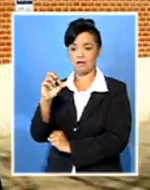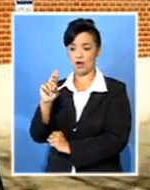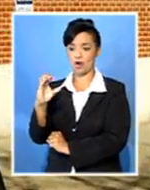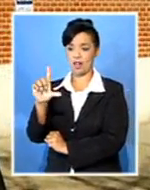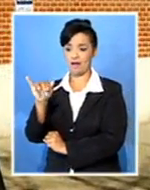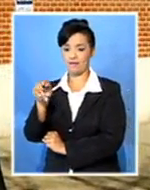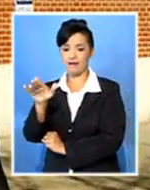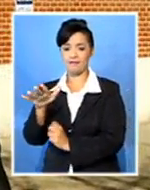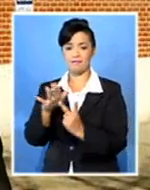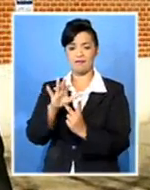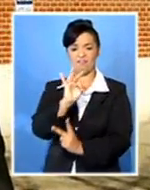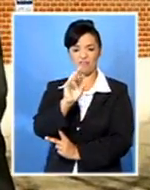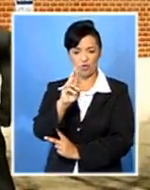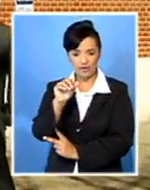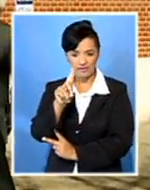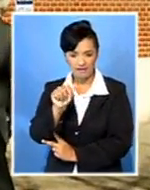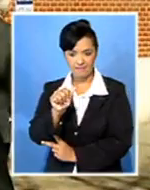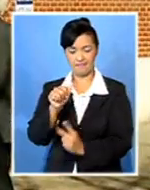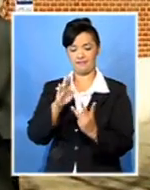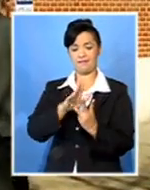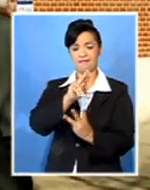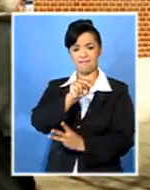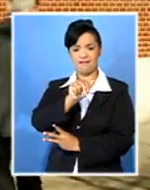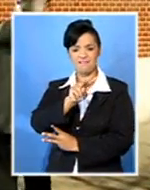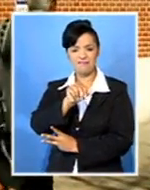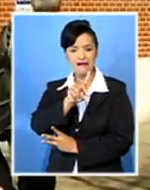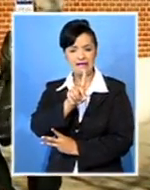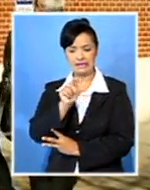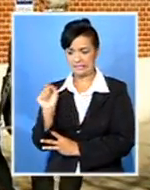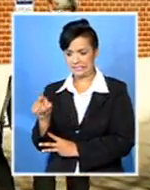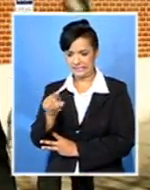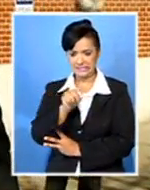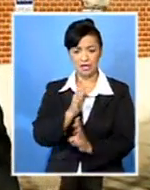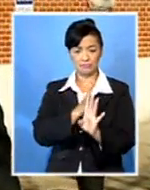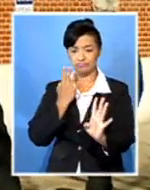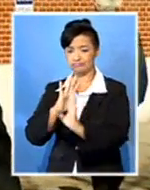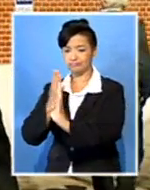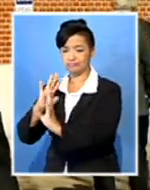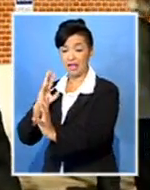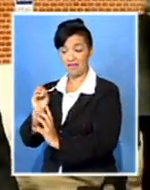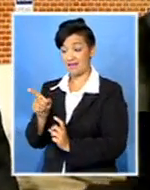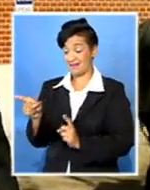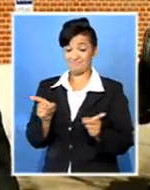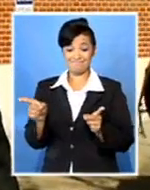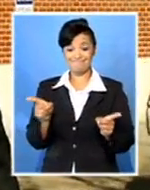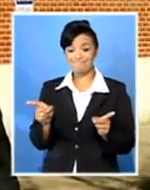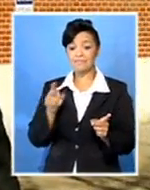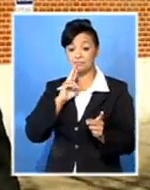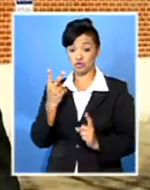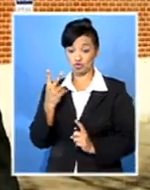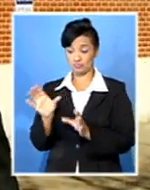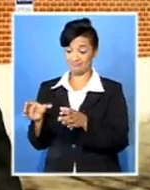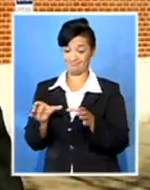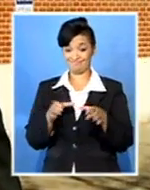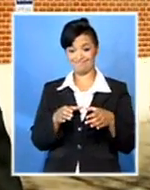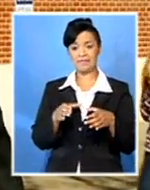your Floridas, your Nevadas. That, of course, the emphasis in this election. You know, you have your bankable blue, you have your bankable red, but it's really going to come down to